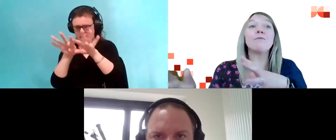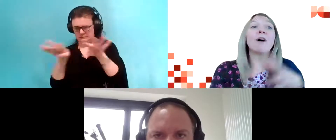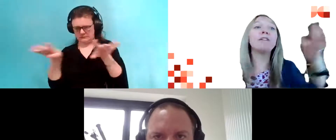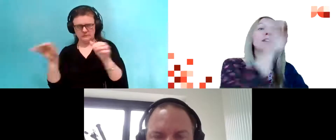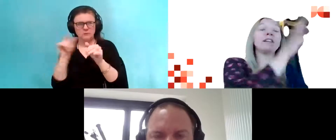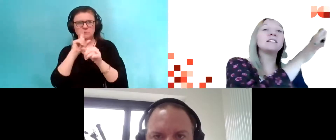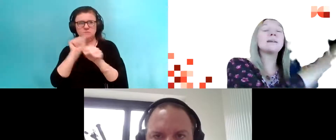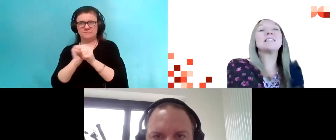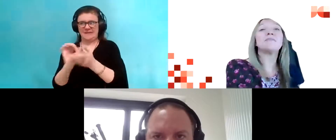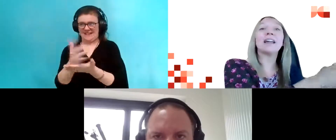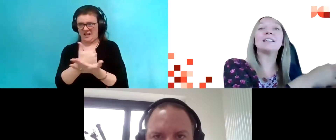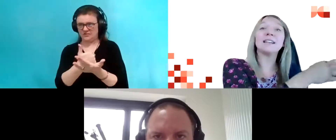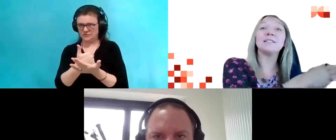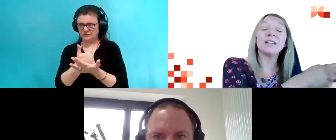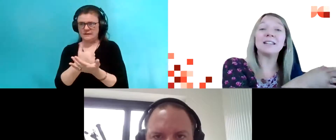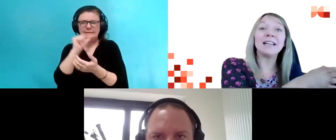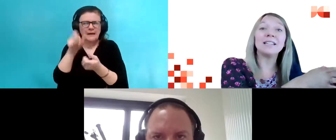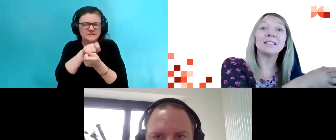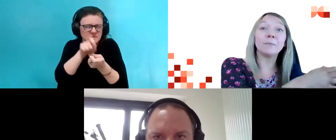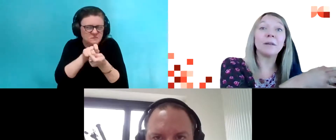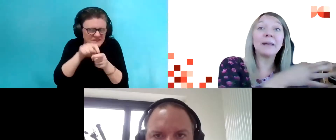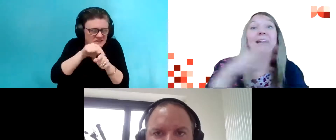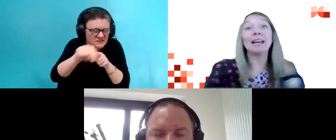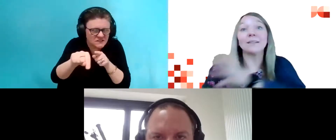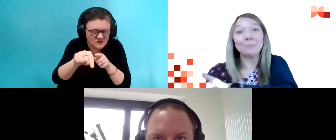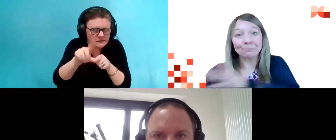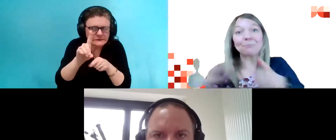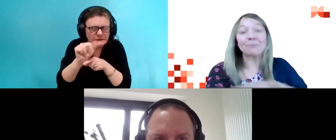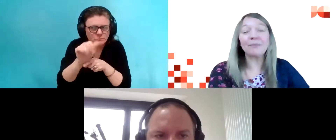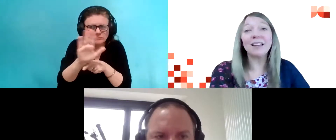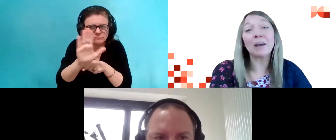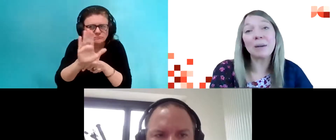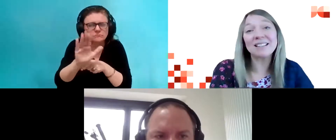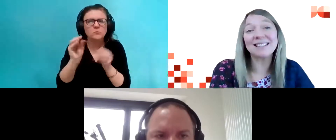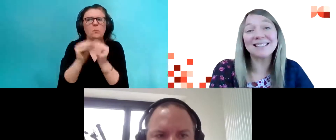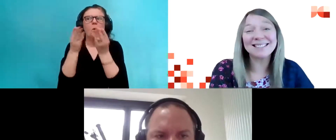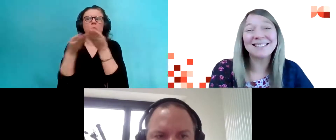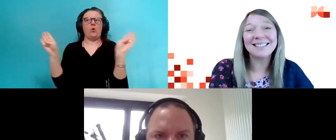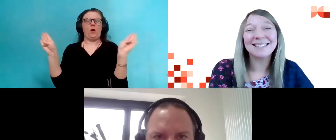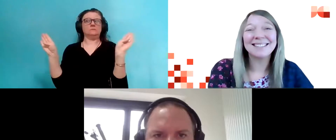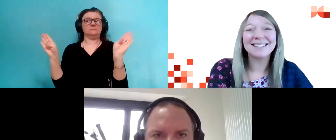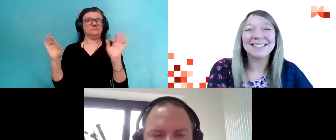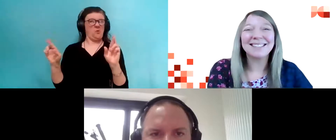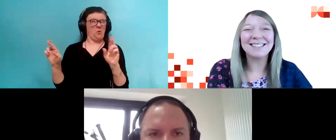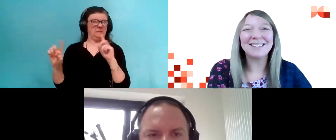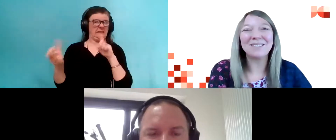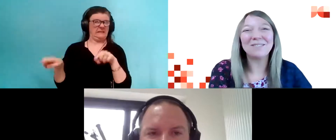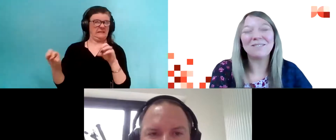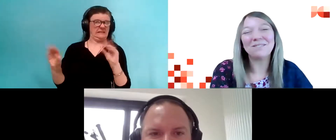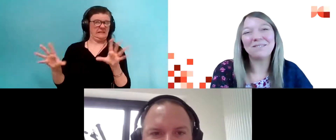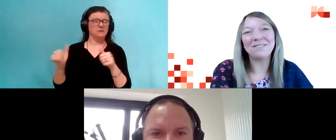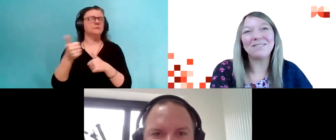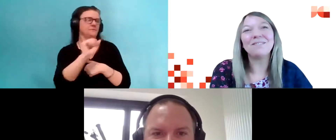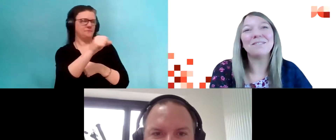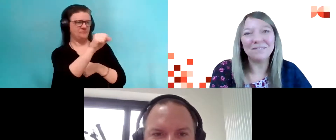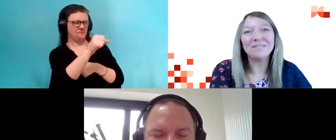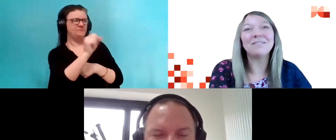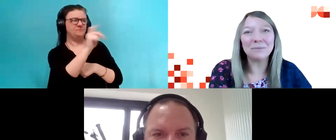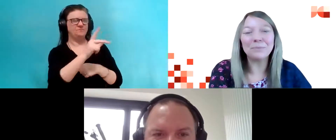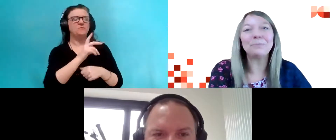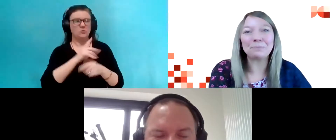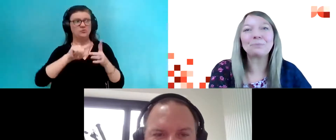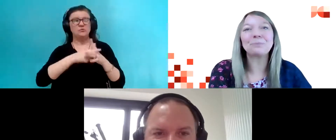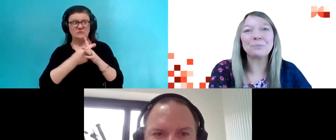collected, rather than specifying a set of indicators from the beginning. If that makes sense. Yeah, absolutely. So working from what's there, which